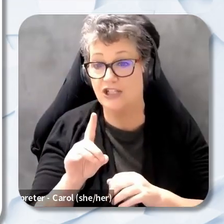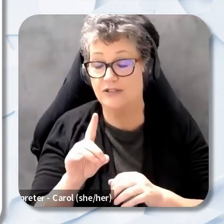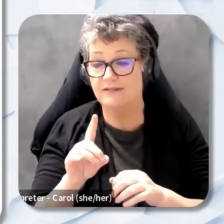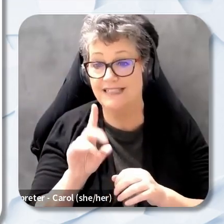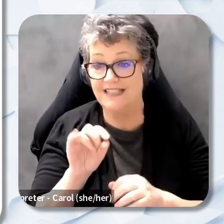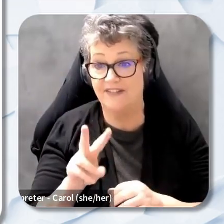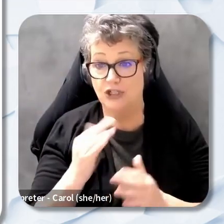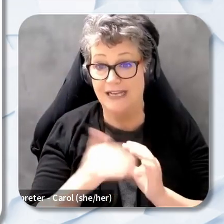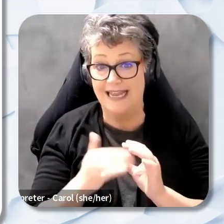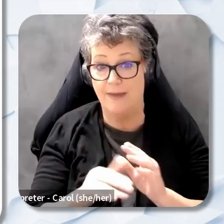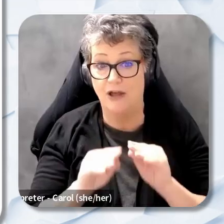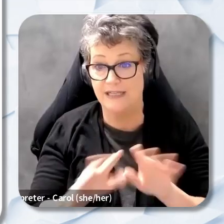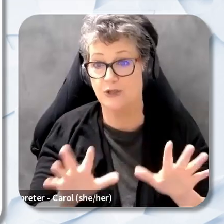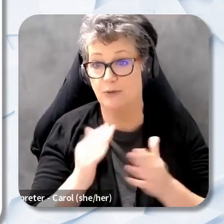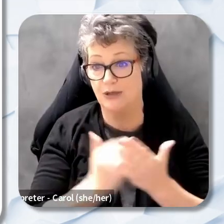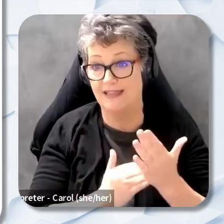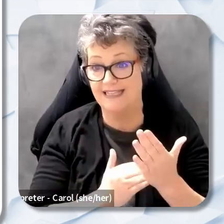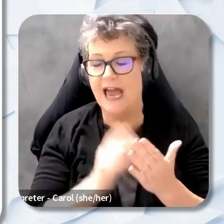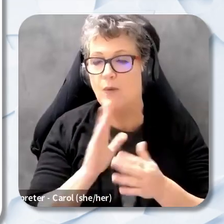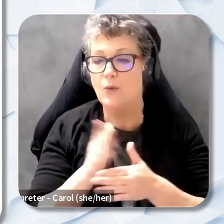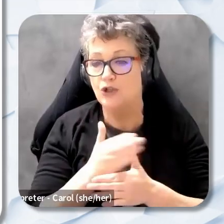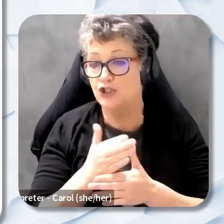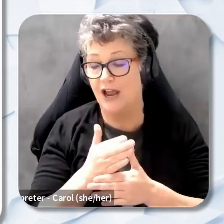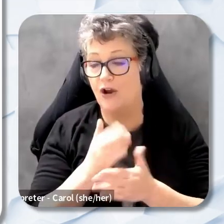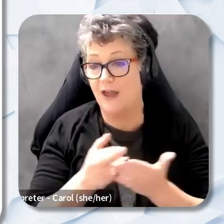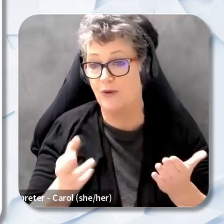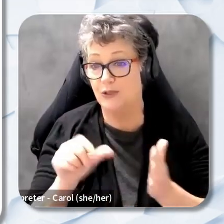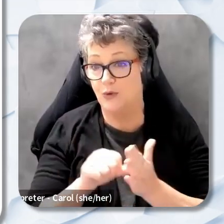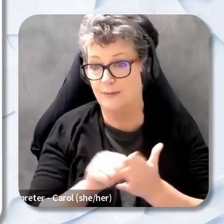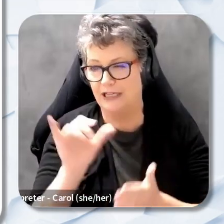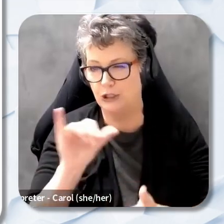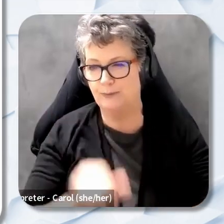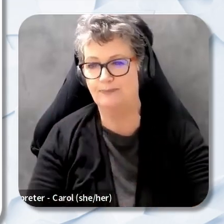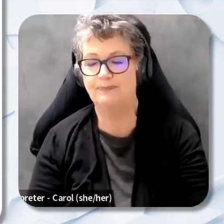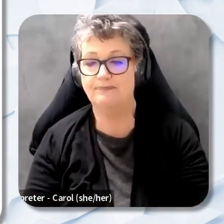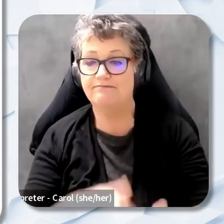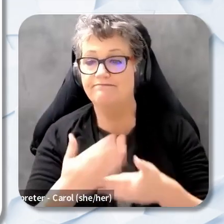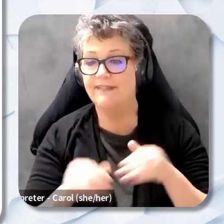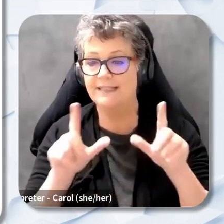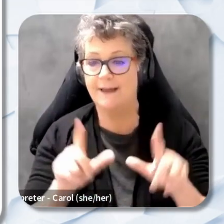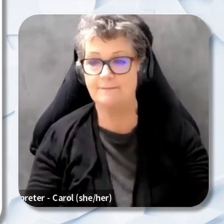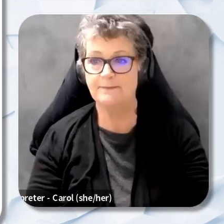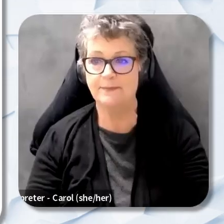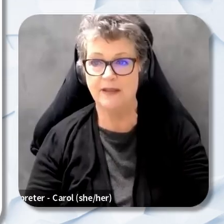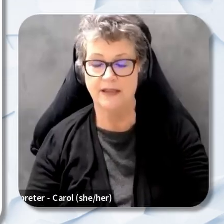list. And we will share the resource page with you as well. Next slide, please.